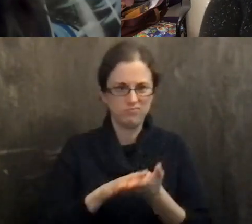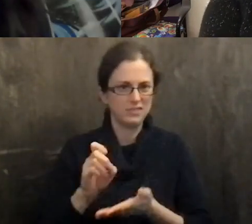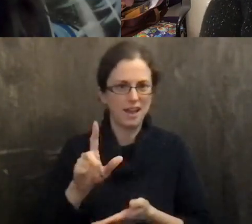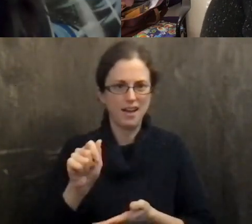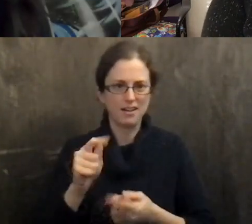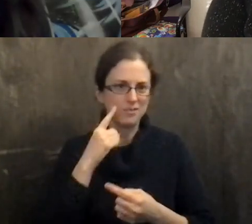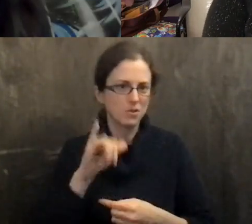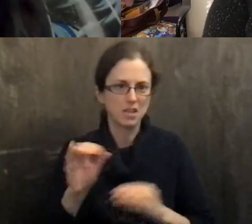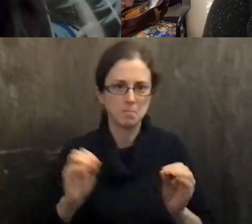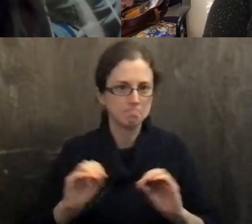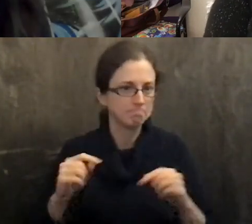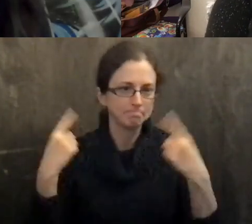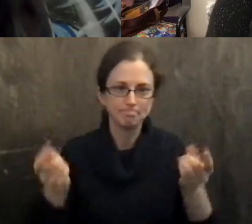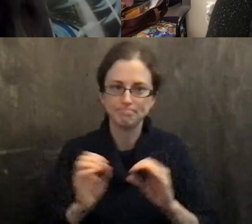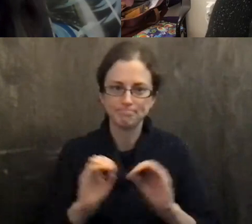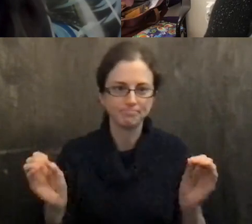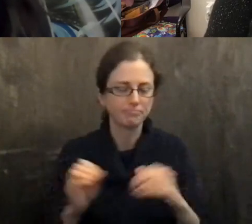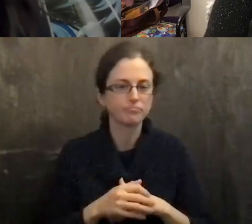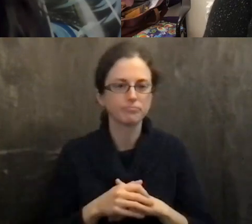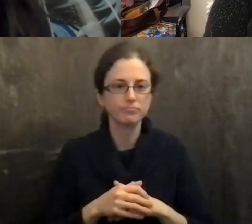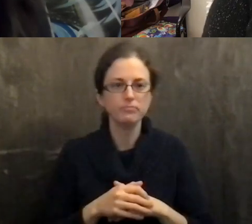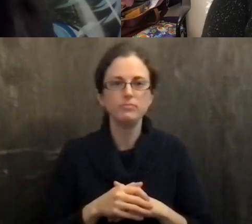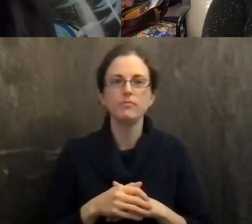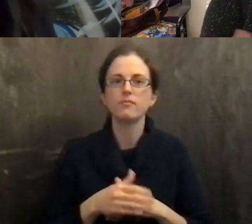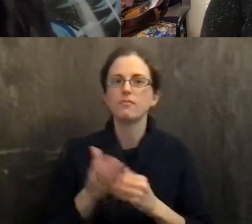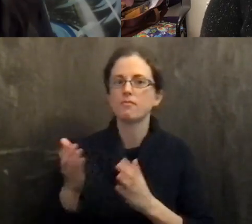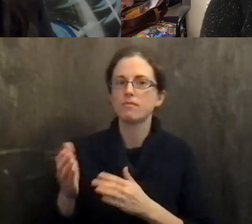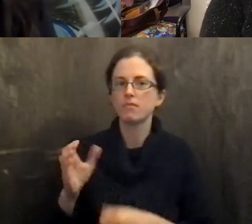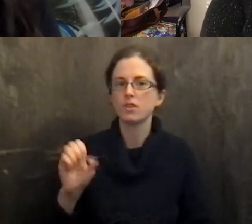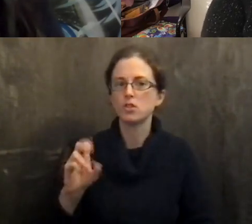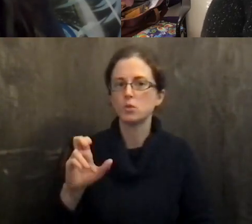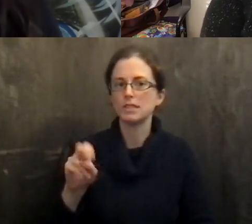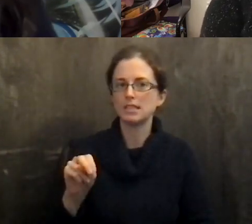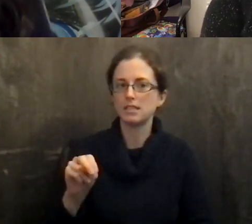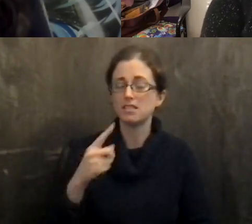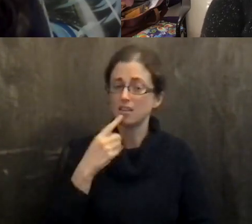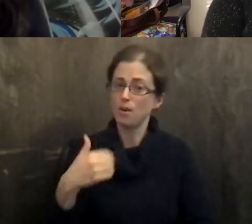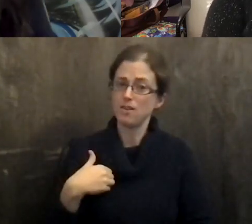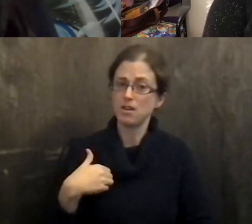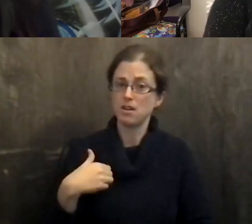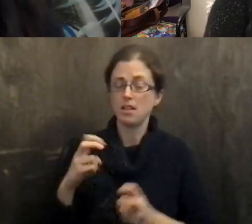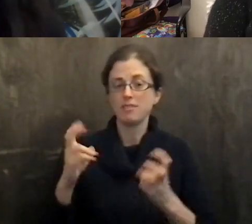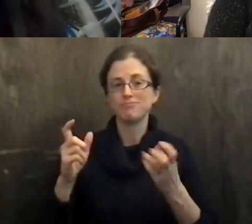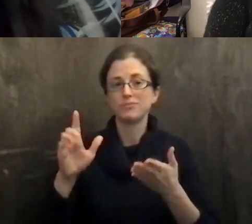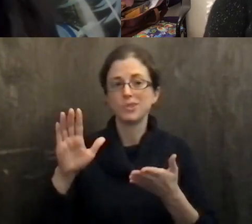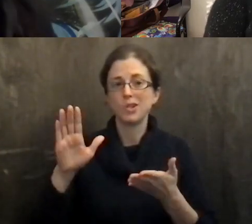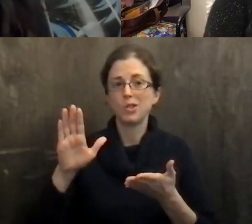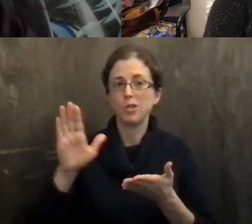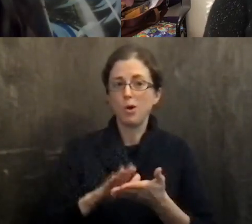trauma protocols for unwilling individuals with developmental disabilities. What I have